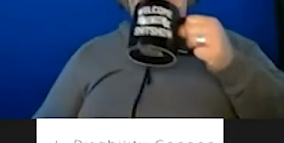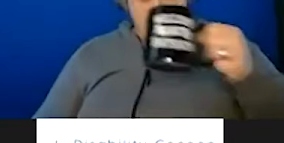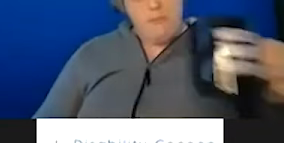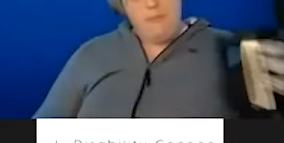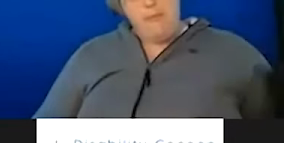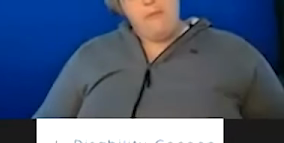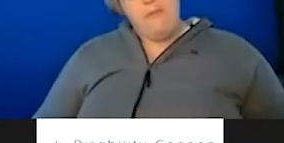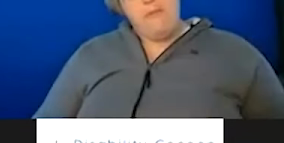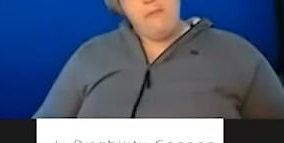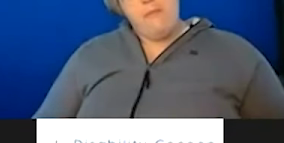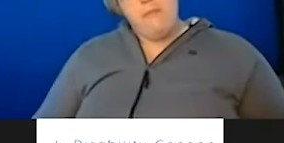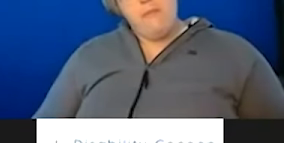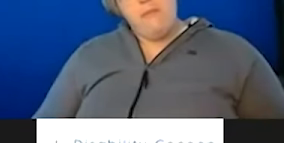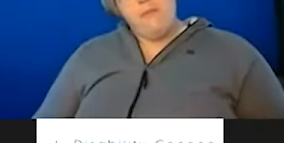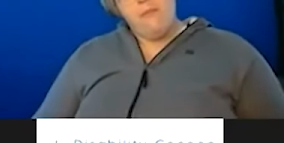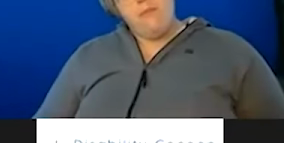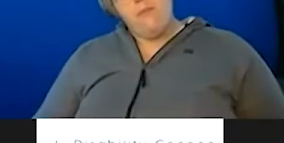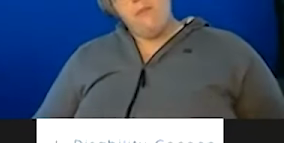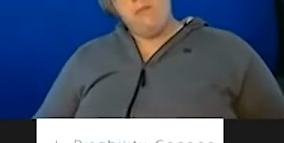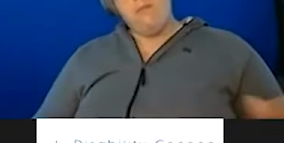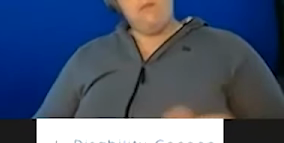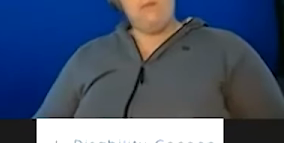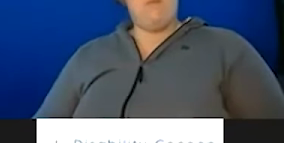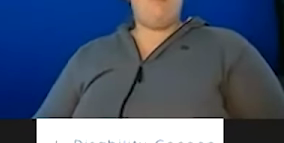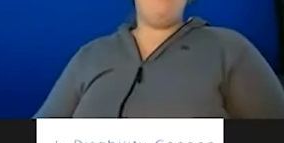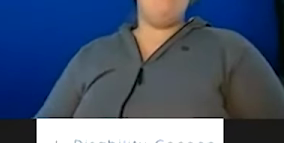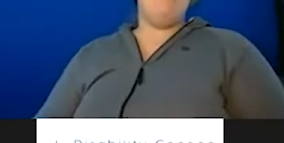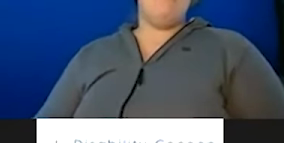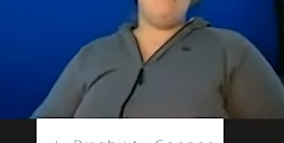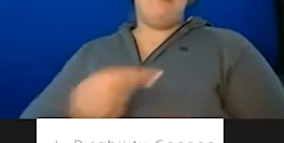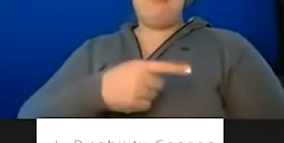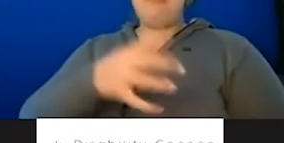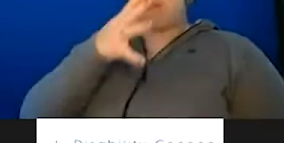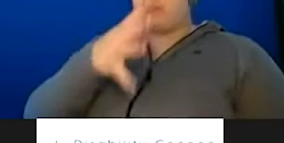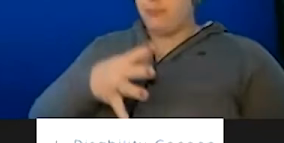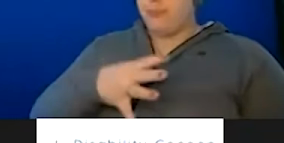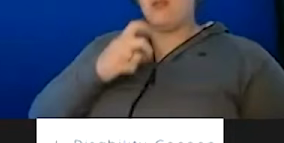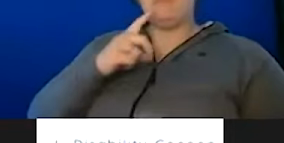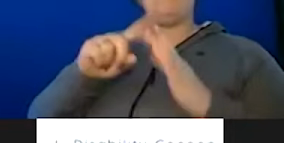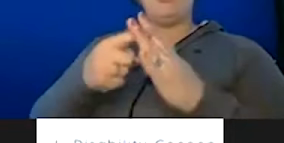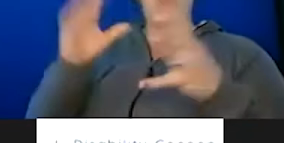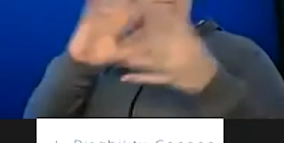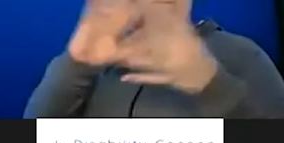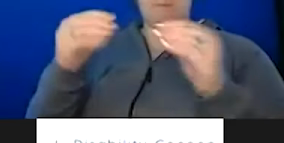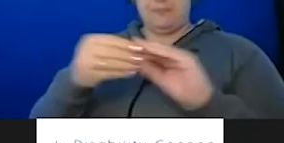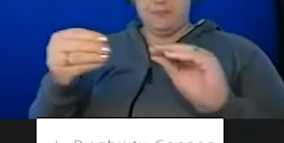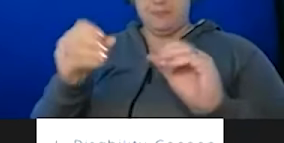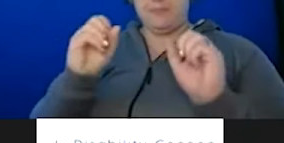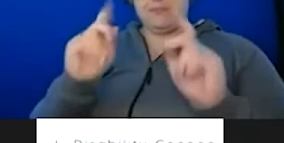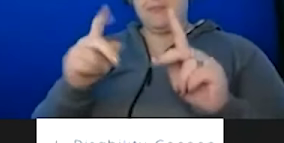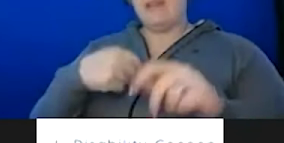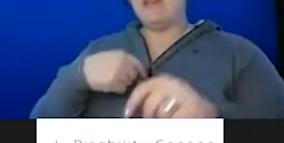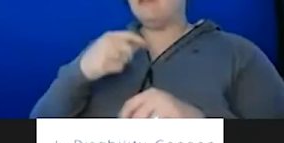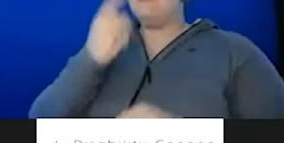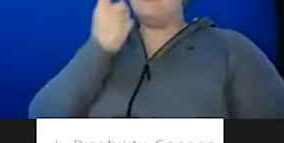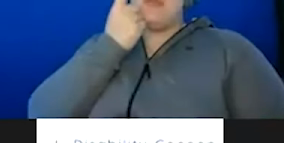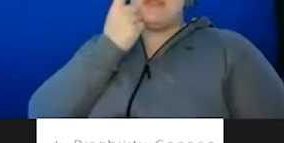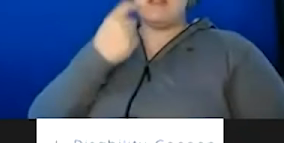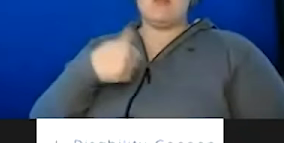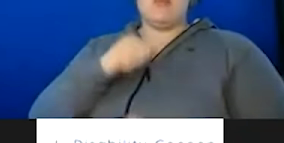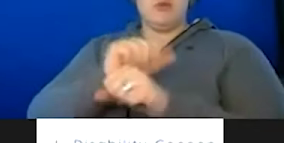long ago, we were working with a couple of our community members who were aging, and